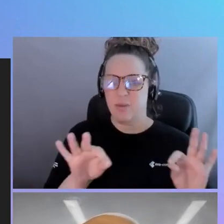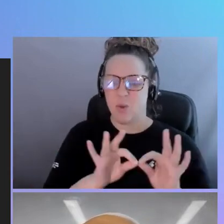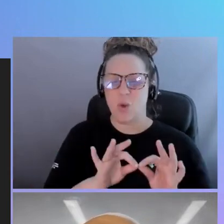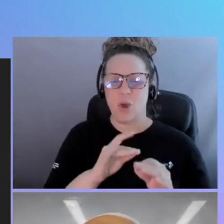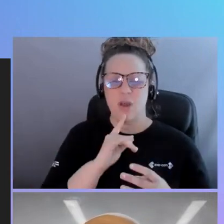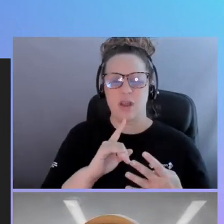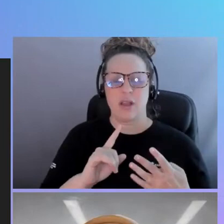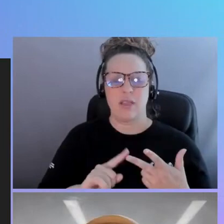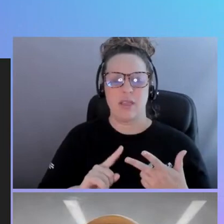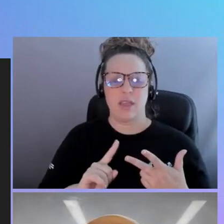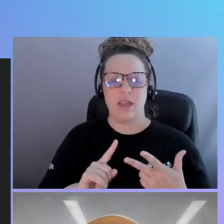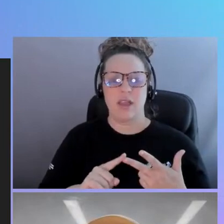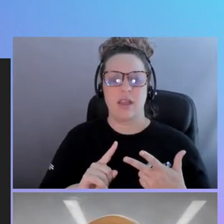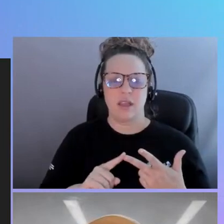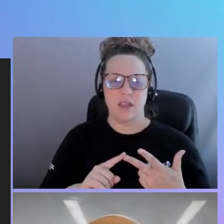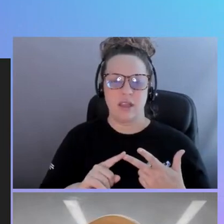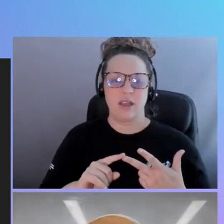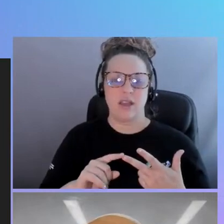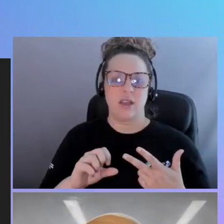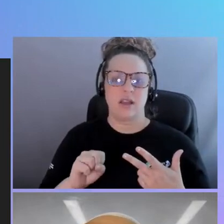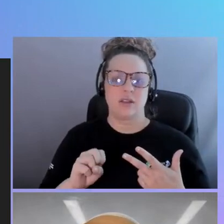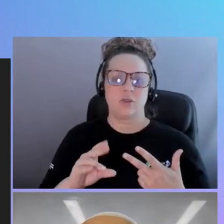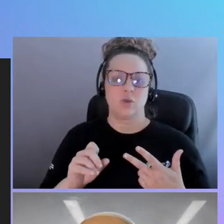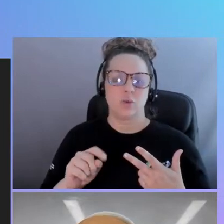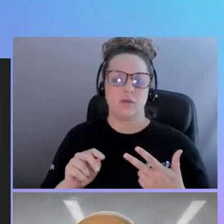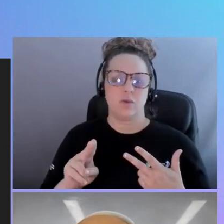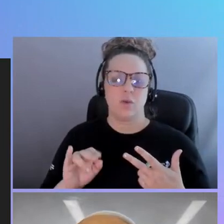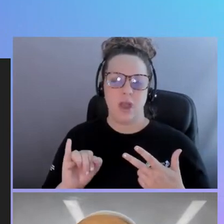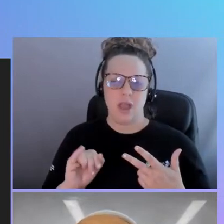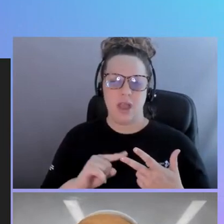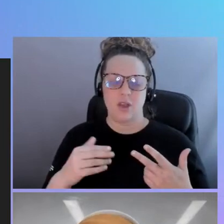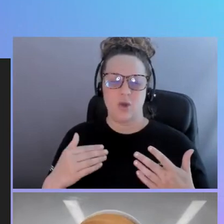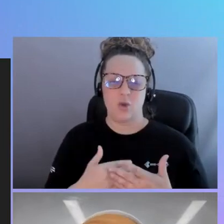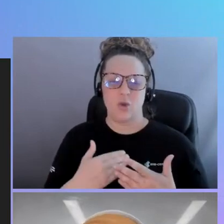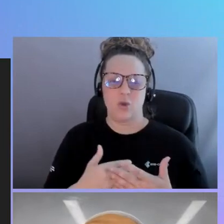end, we'll talk about Swift UI, this new framework to develop